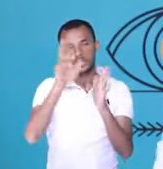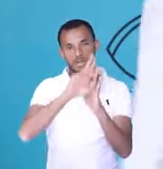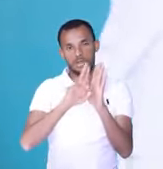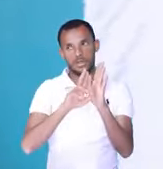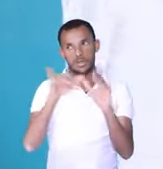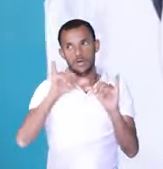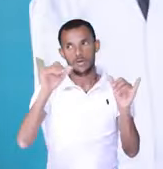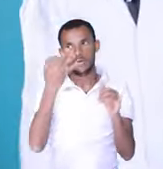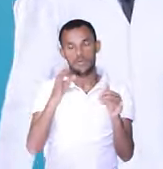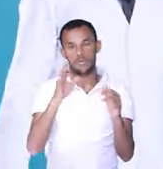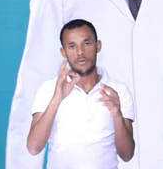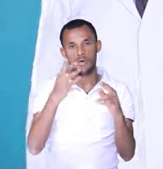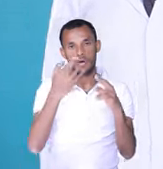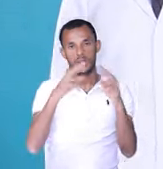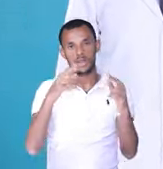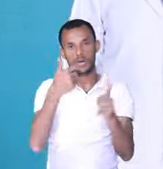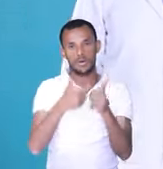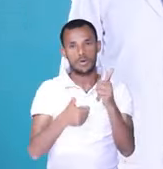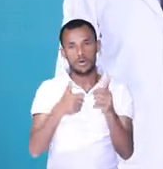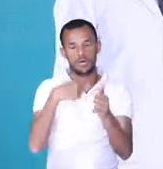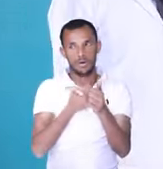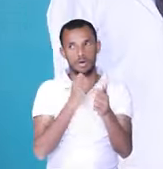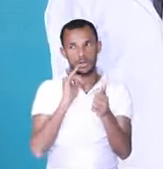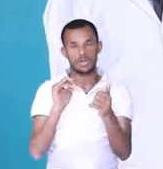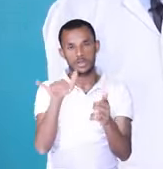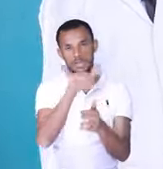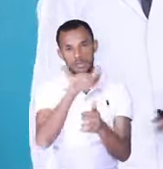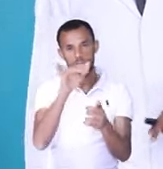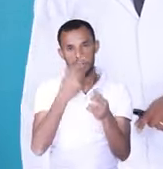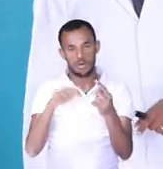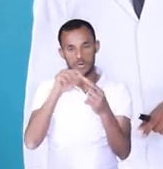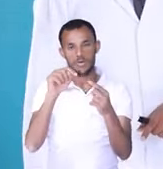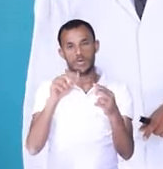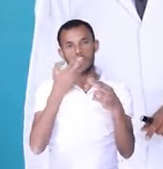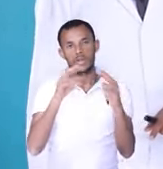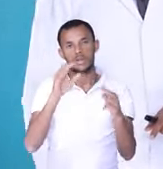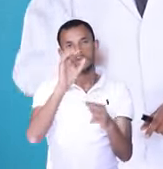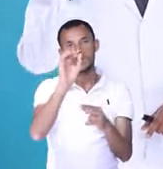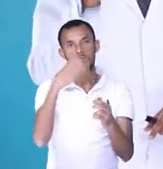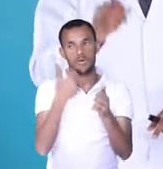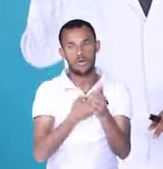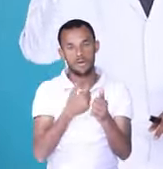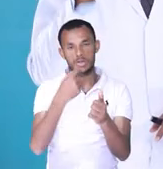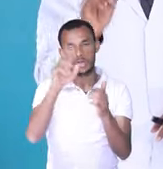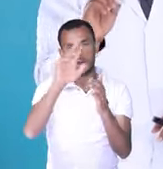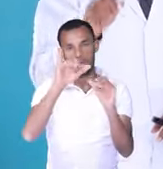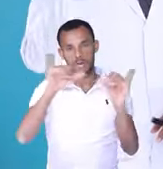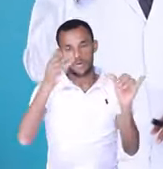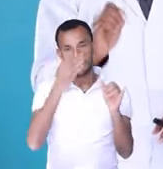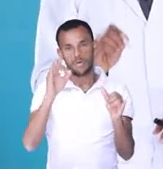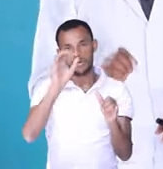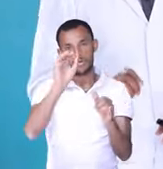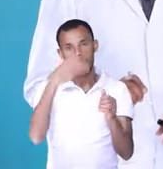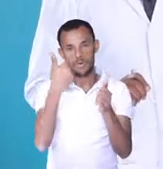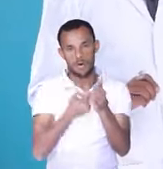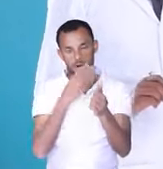of rate. Which order is similar to rate? 0 order. The unit of 0 order and the